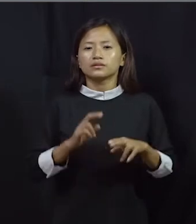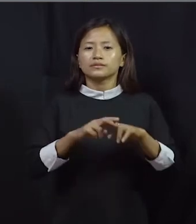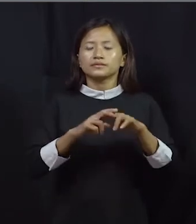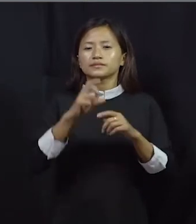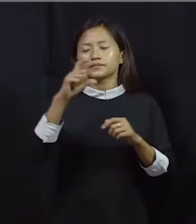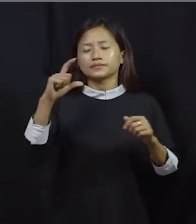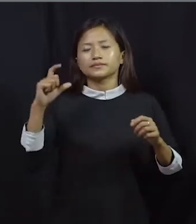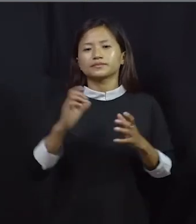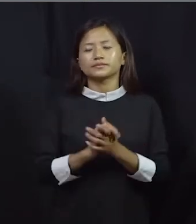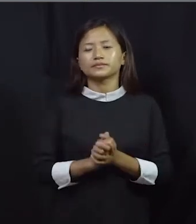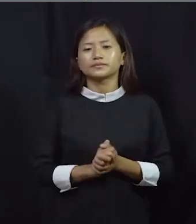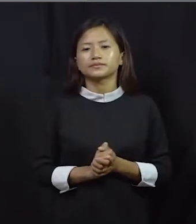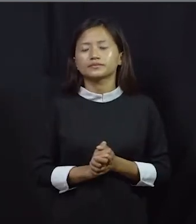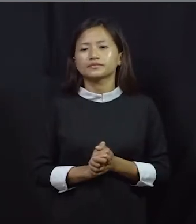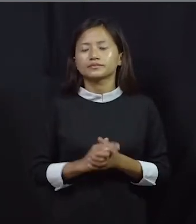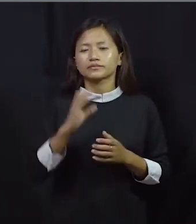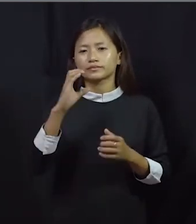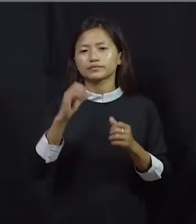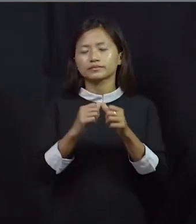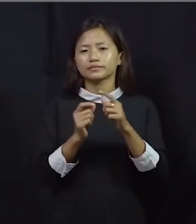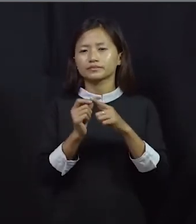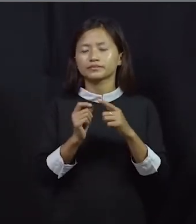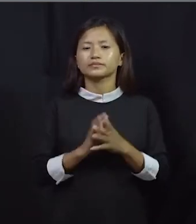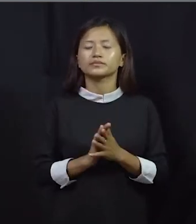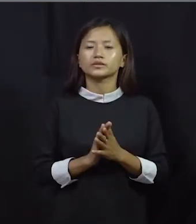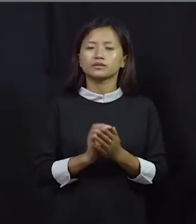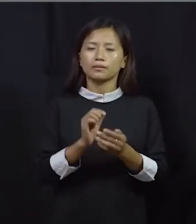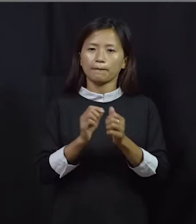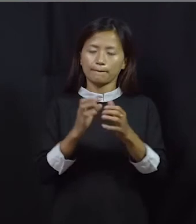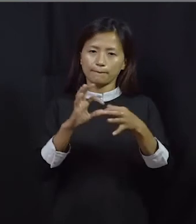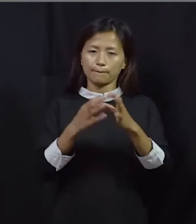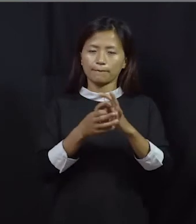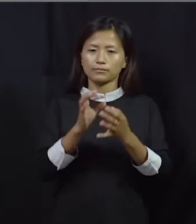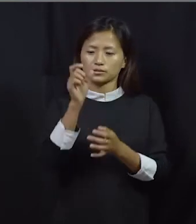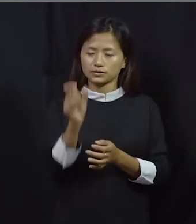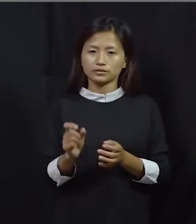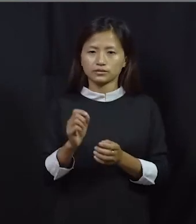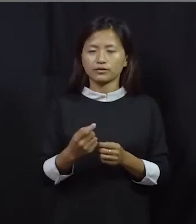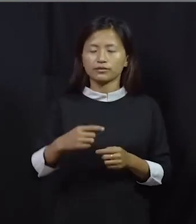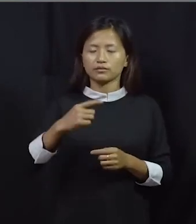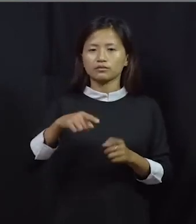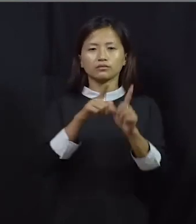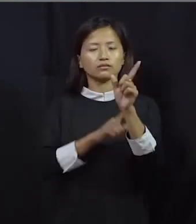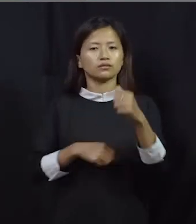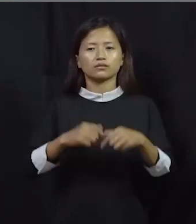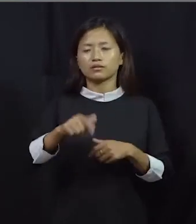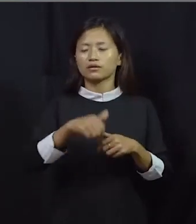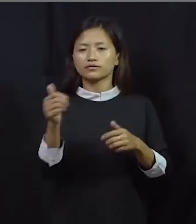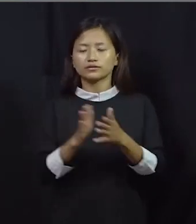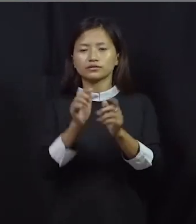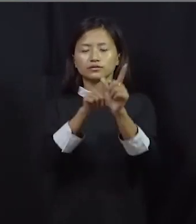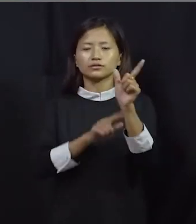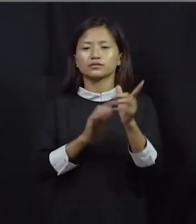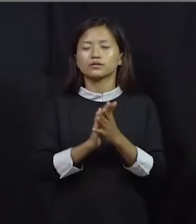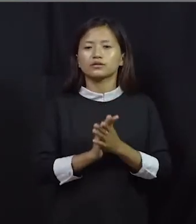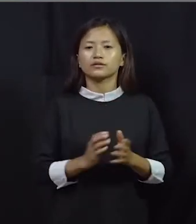capital account, where capitals of the partners keep on changing year after year. Next, we have